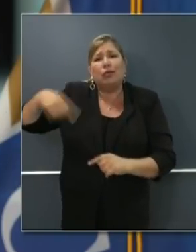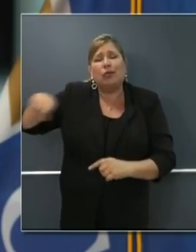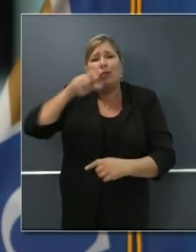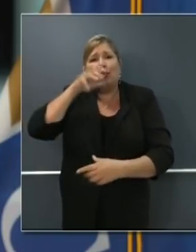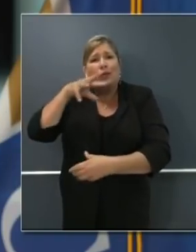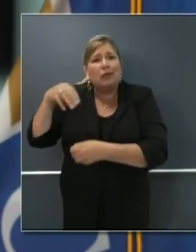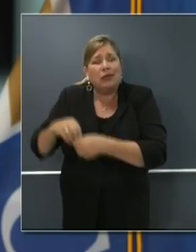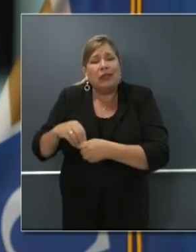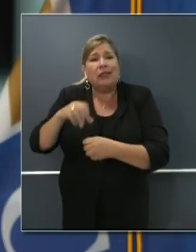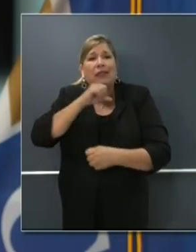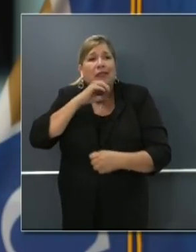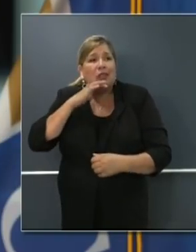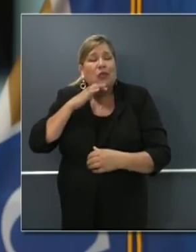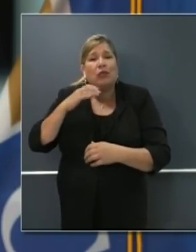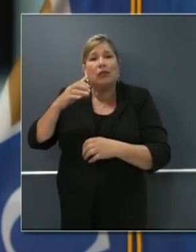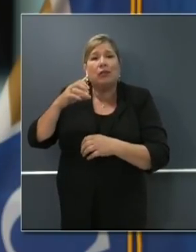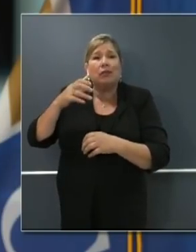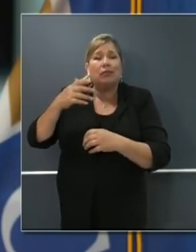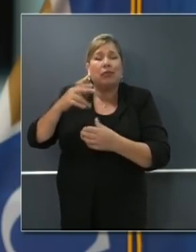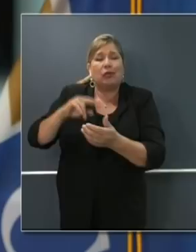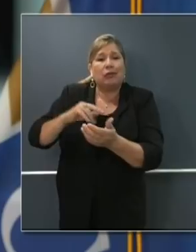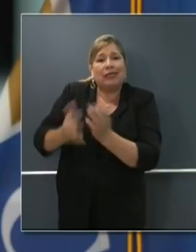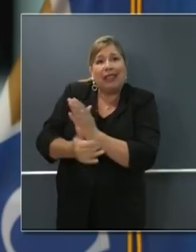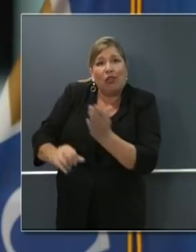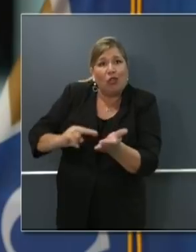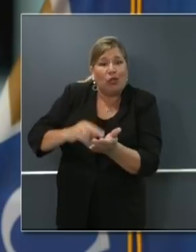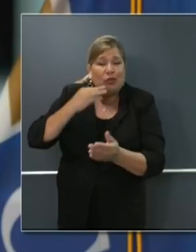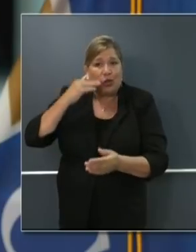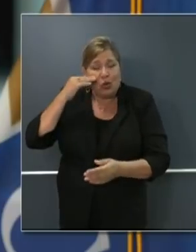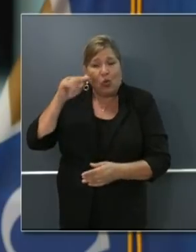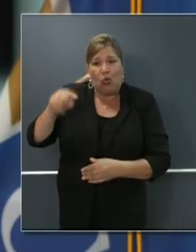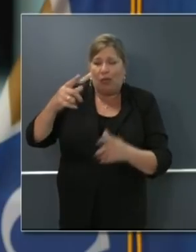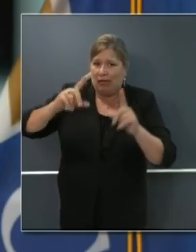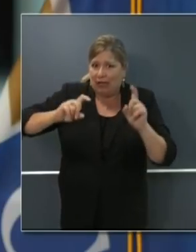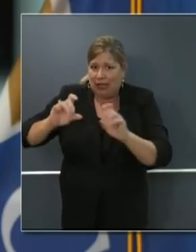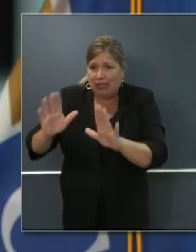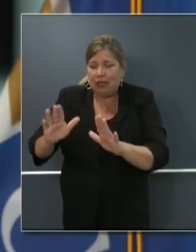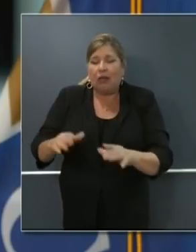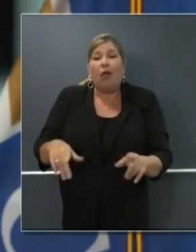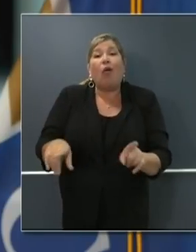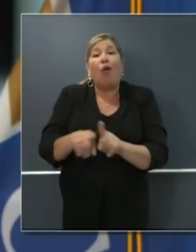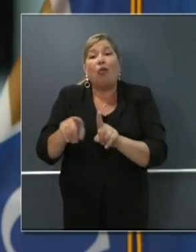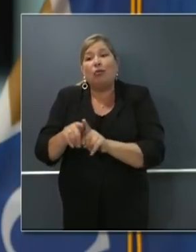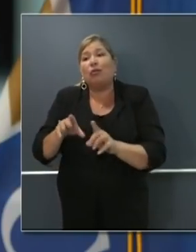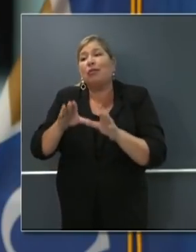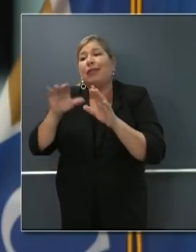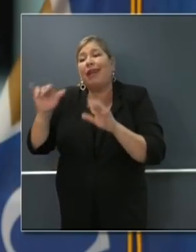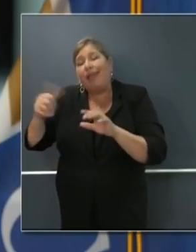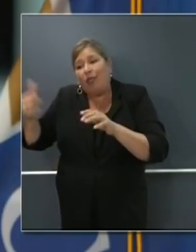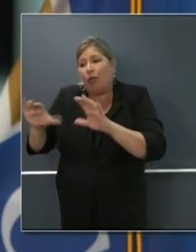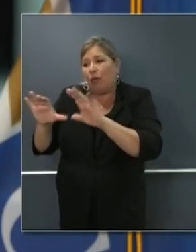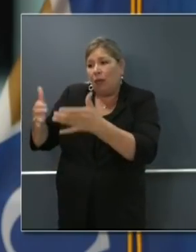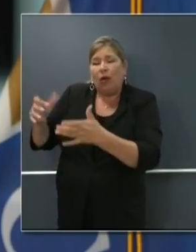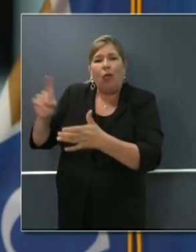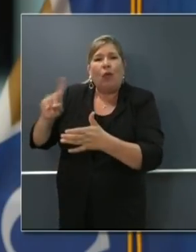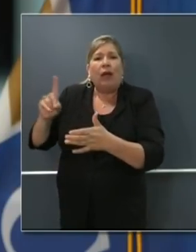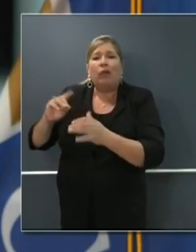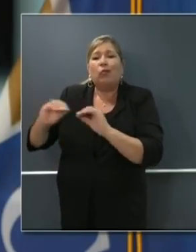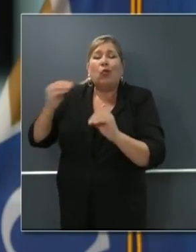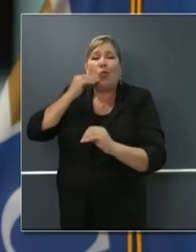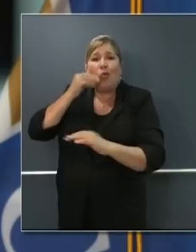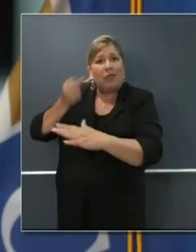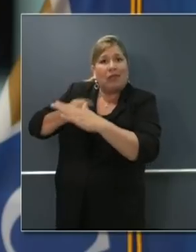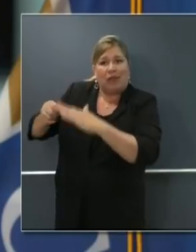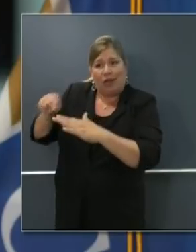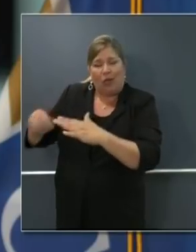most vulnerable, particularly those in those congregate facilities, homeless individuals. You may recall one of the first announcements